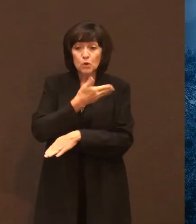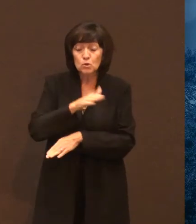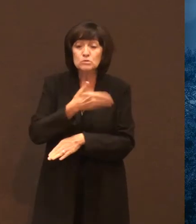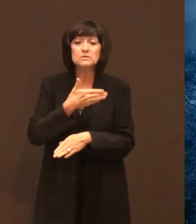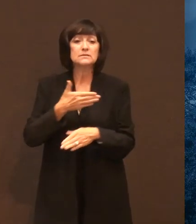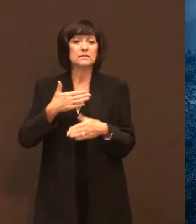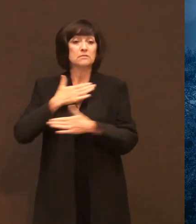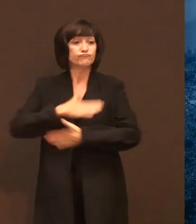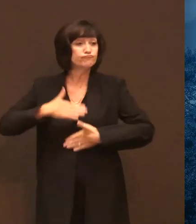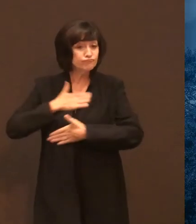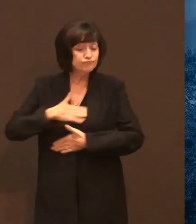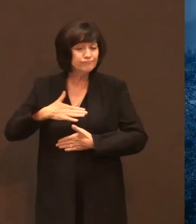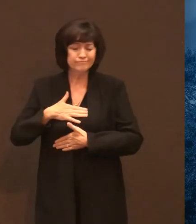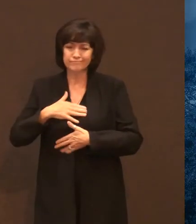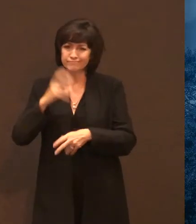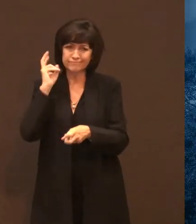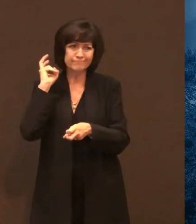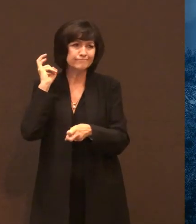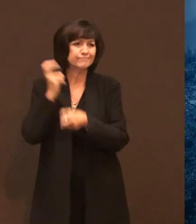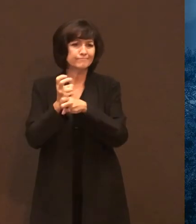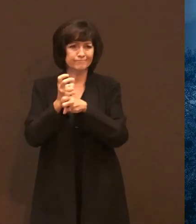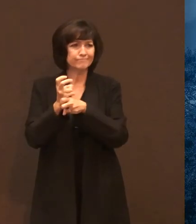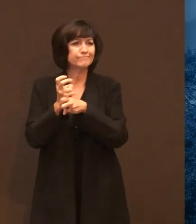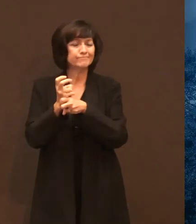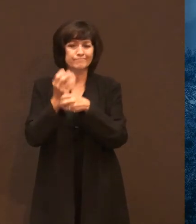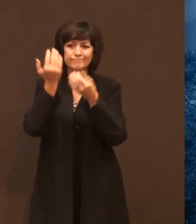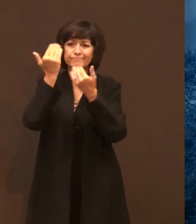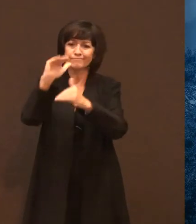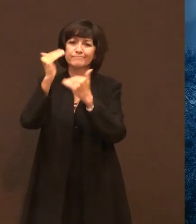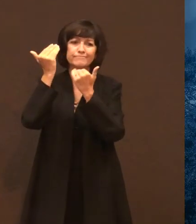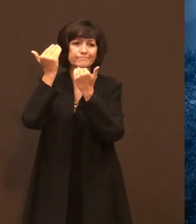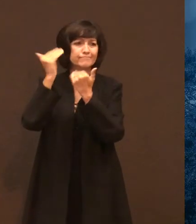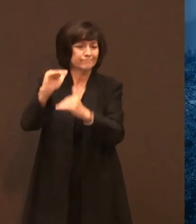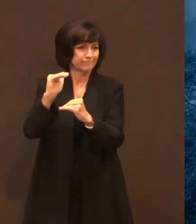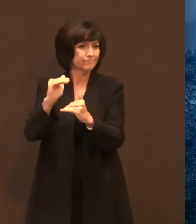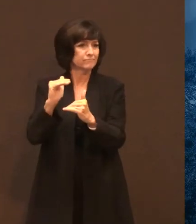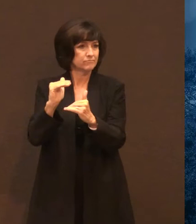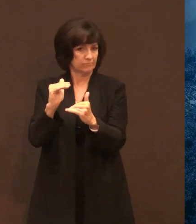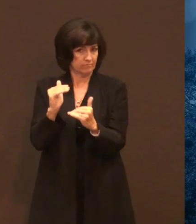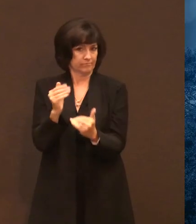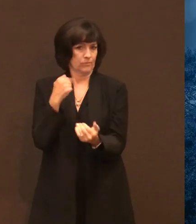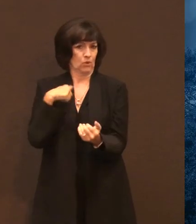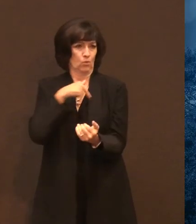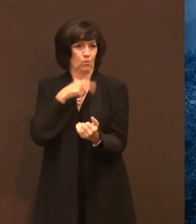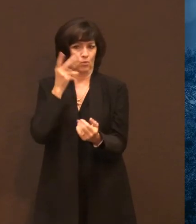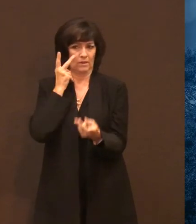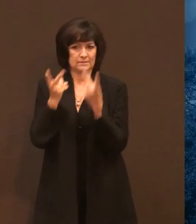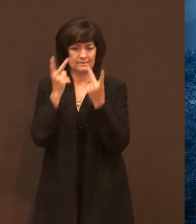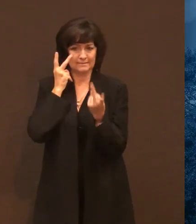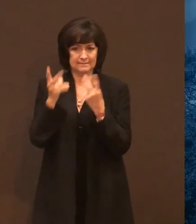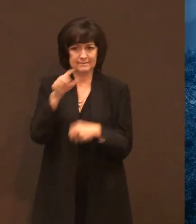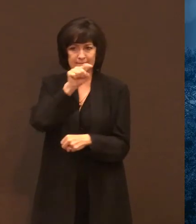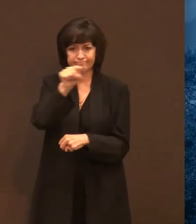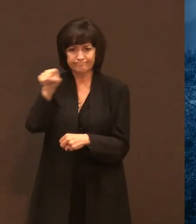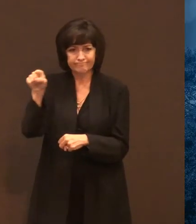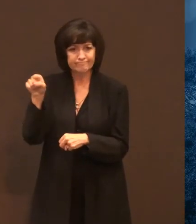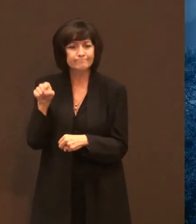and who've tested positive for COVID-19, and they've indicated that they've been in these places, or